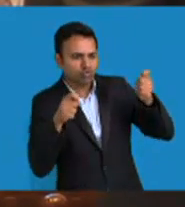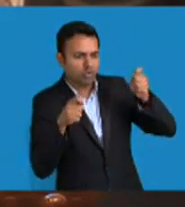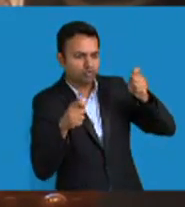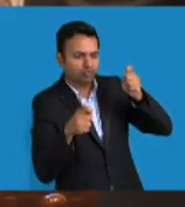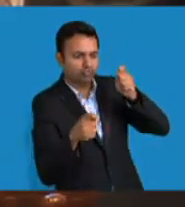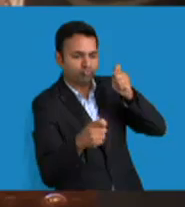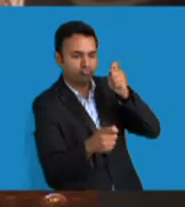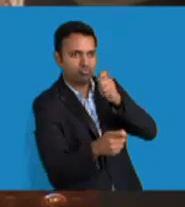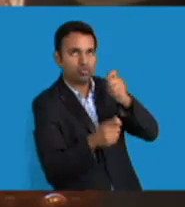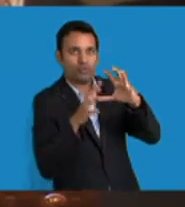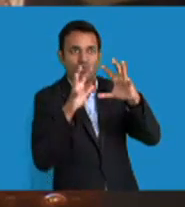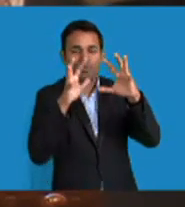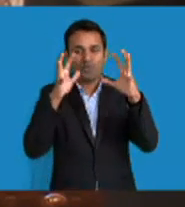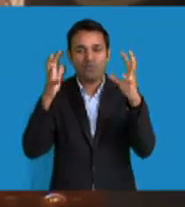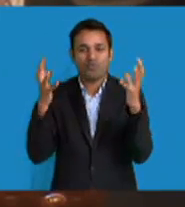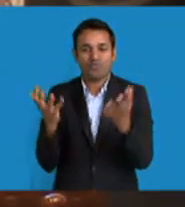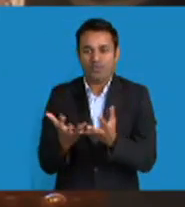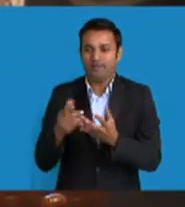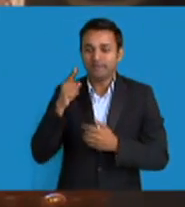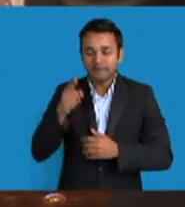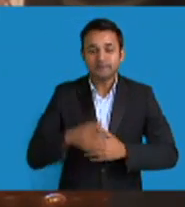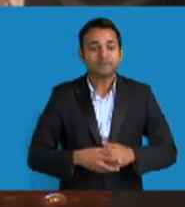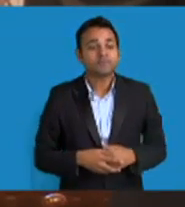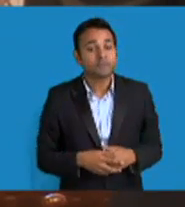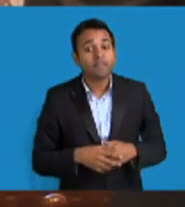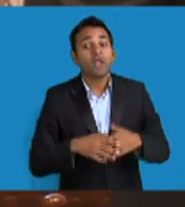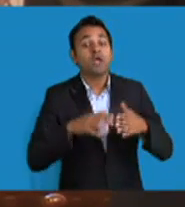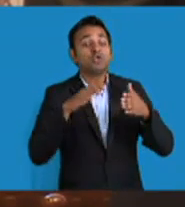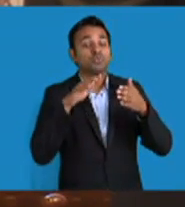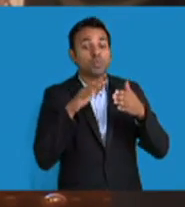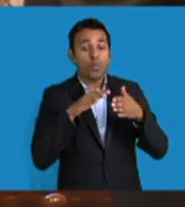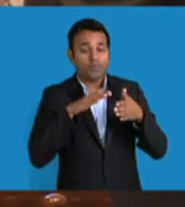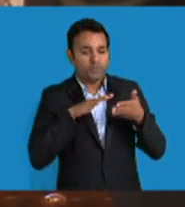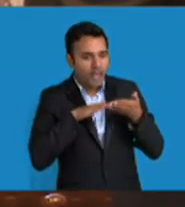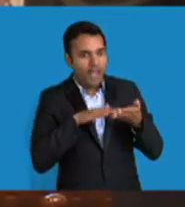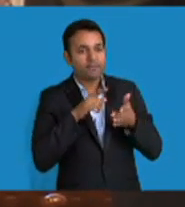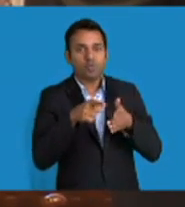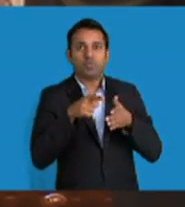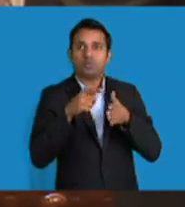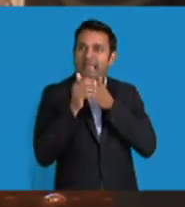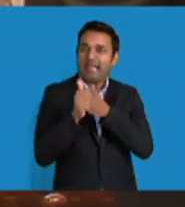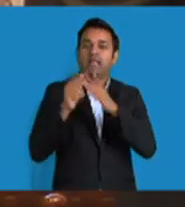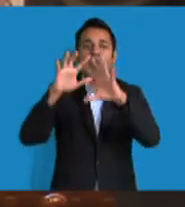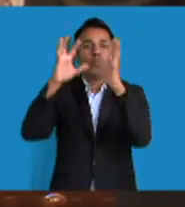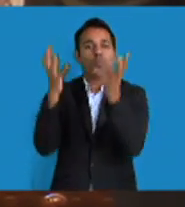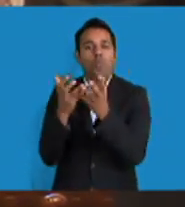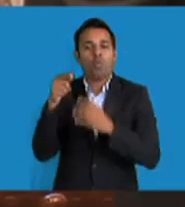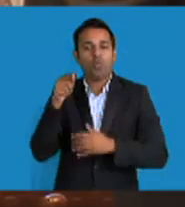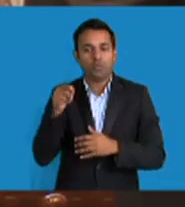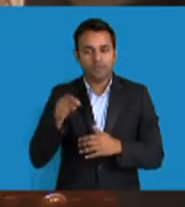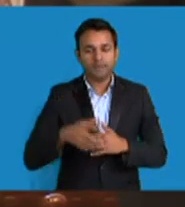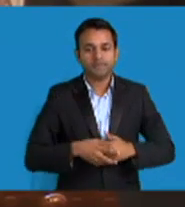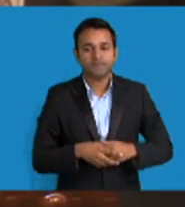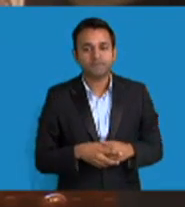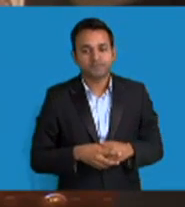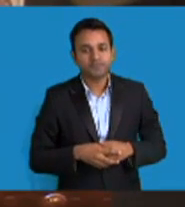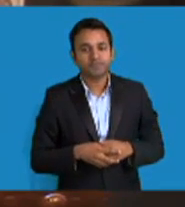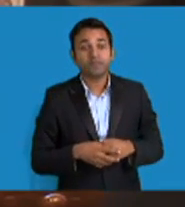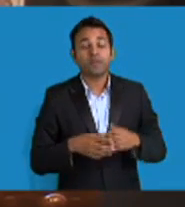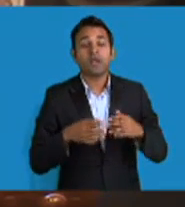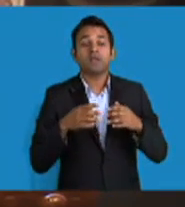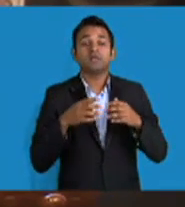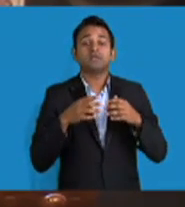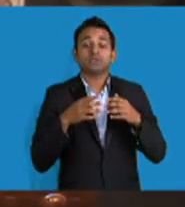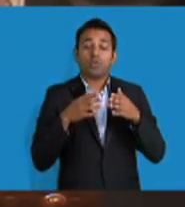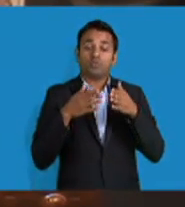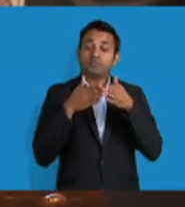Prime Minister said at the 71st session of the United Nations General Assembly. I quote,